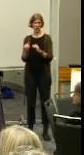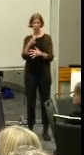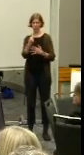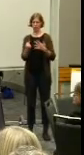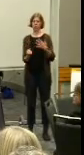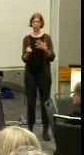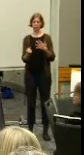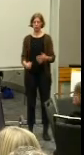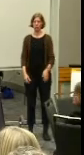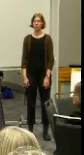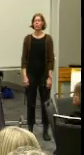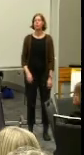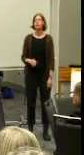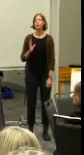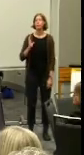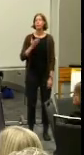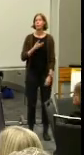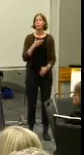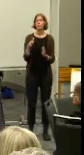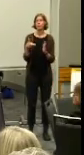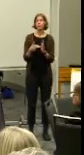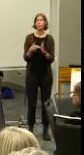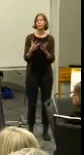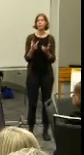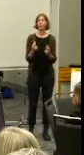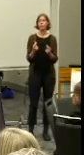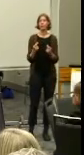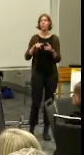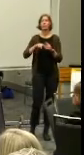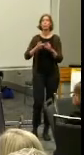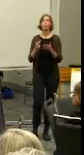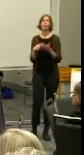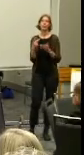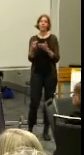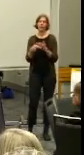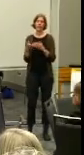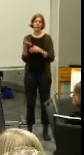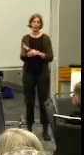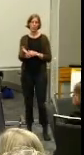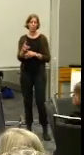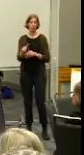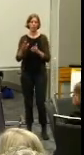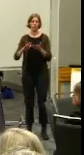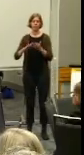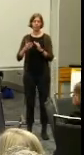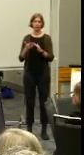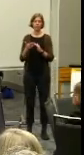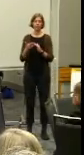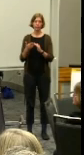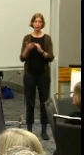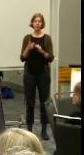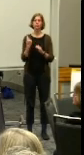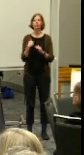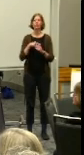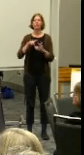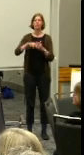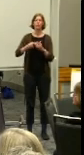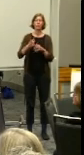So really our role was to start doing programs in that community. We started off doing in around about